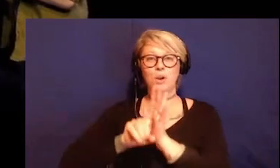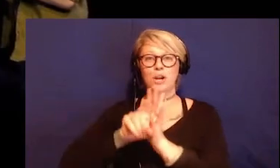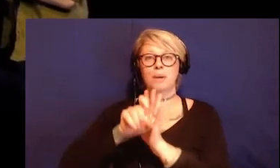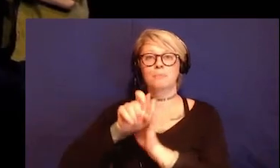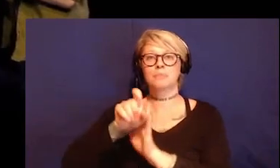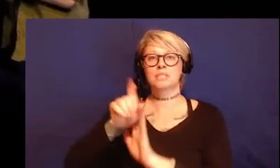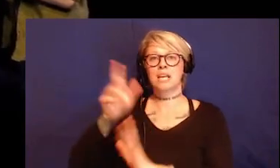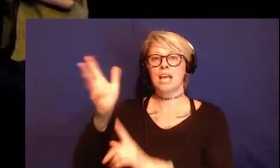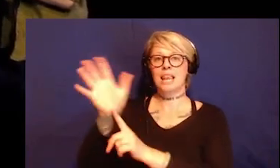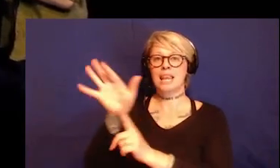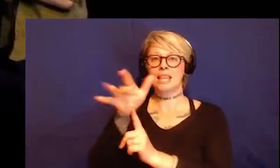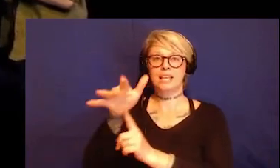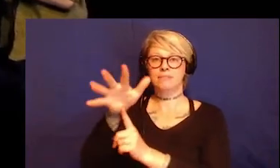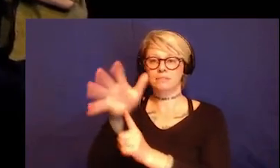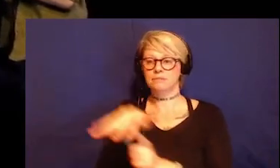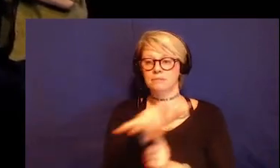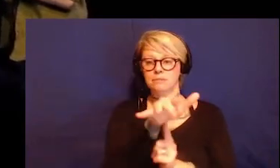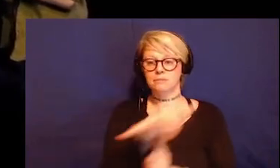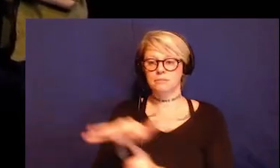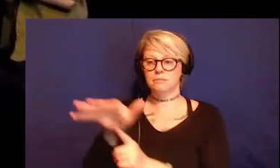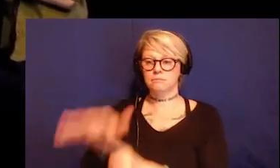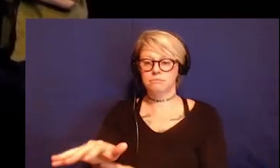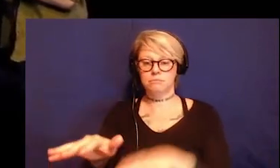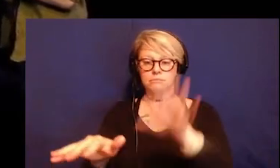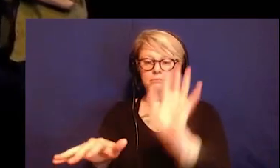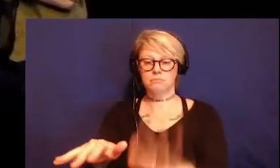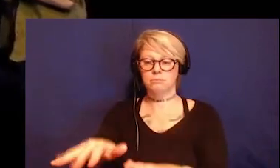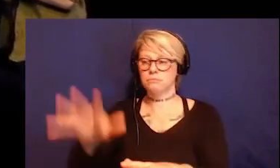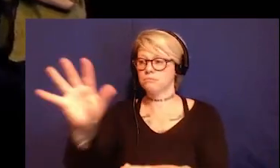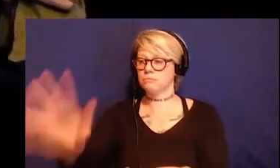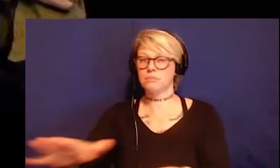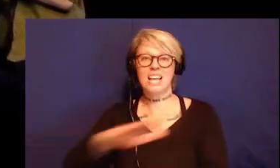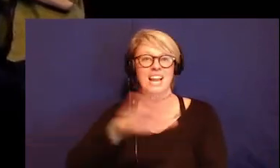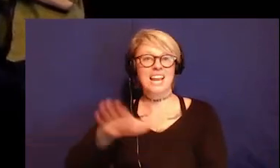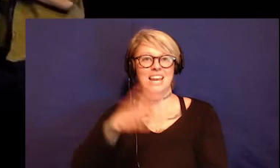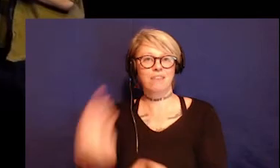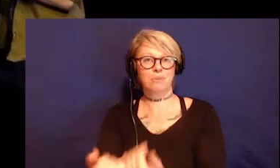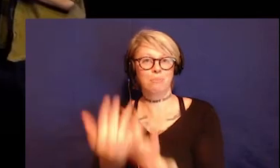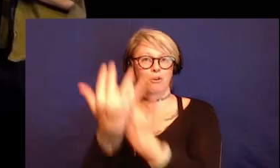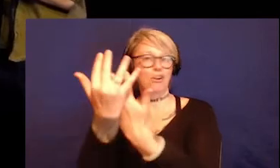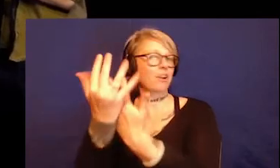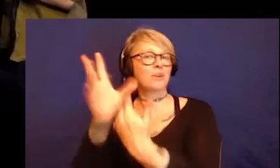young leaves who never got the chance to be burned alive by the blaze of autumn.